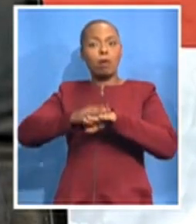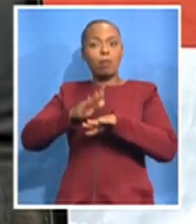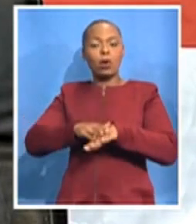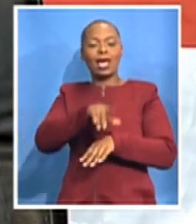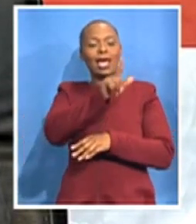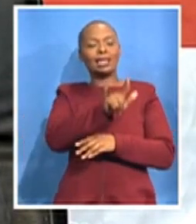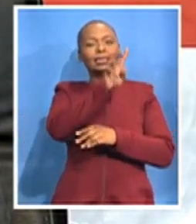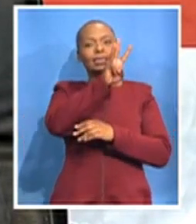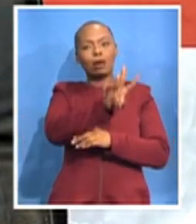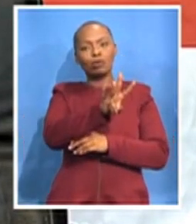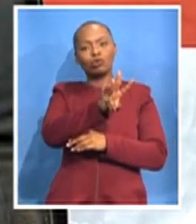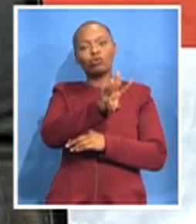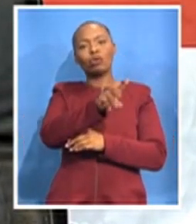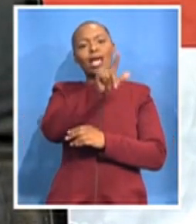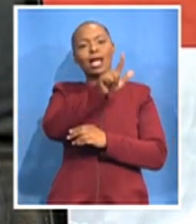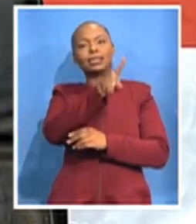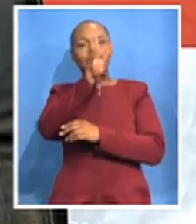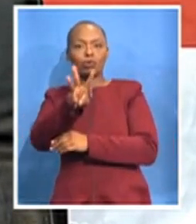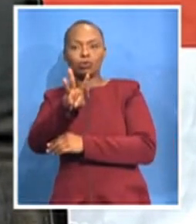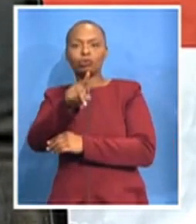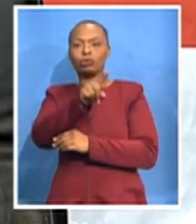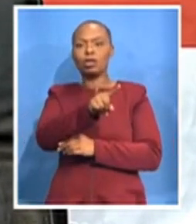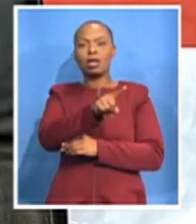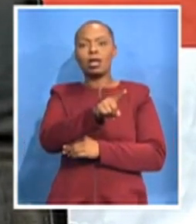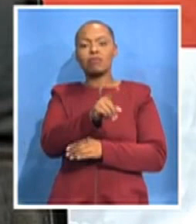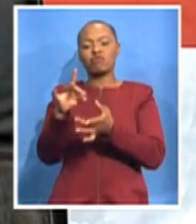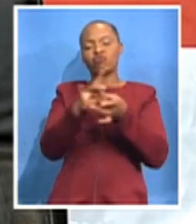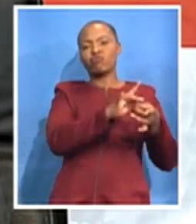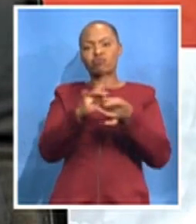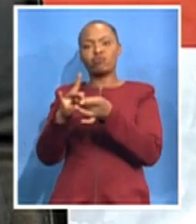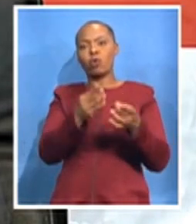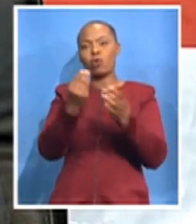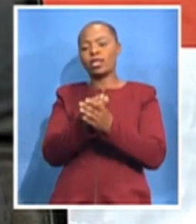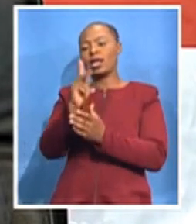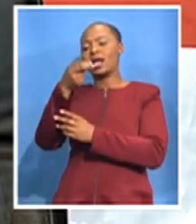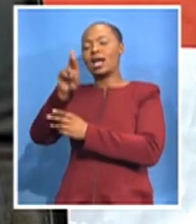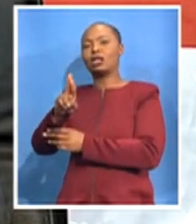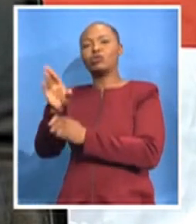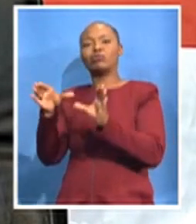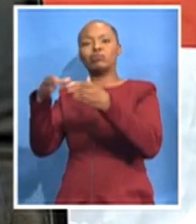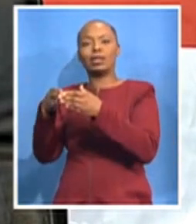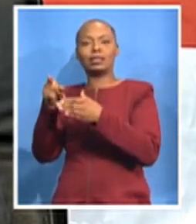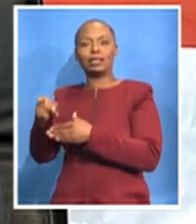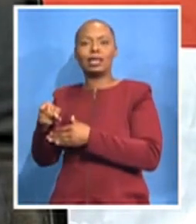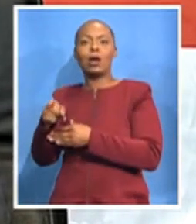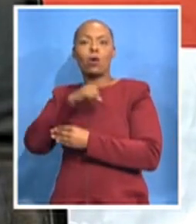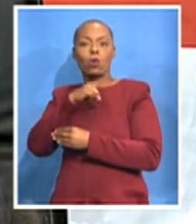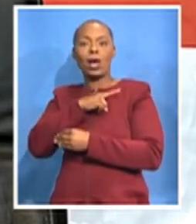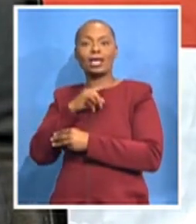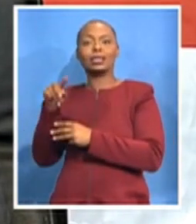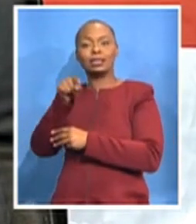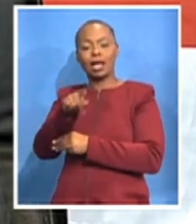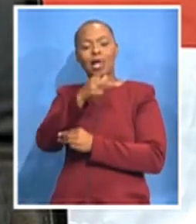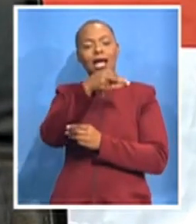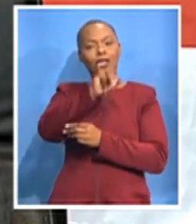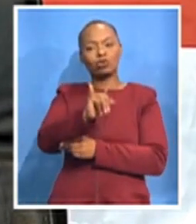did not have a desired relationship with CAR2 Civils because CAR2 Civils was appointed by LTE, which